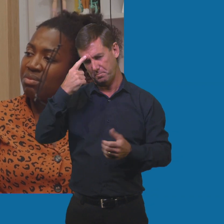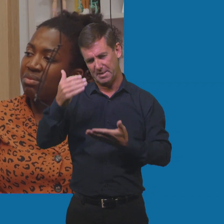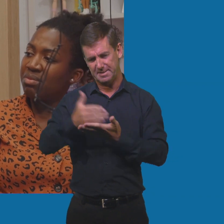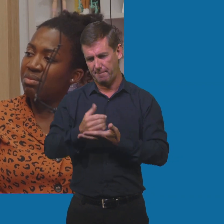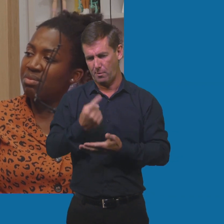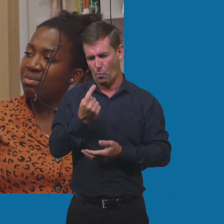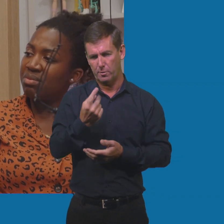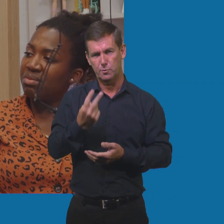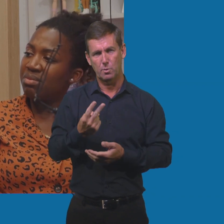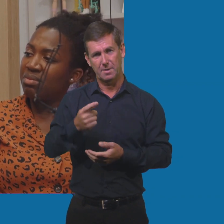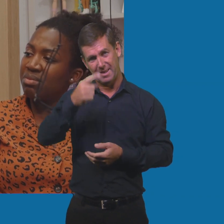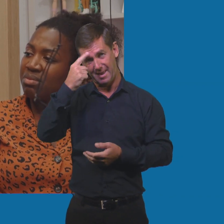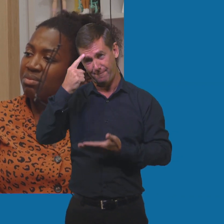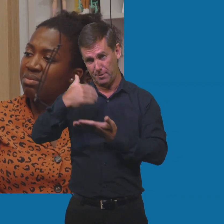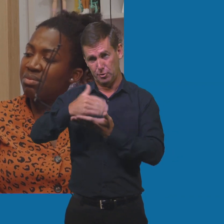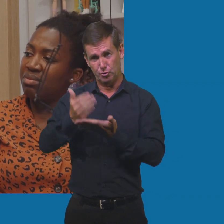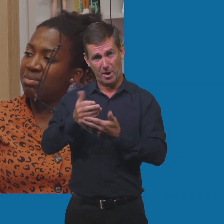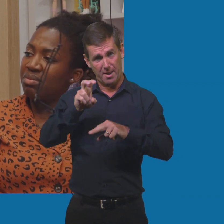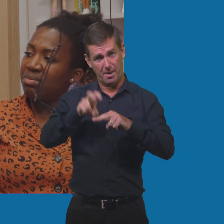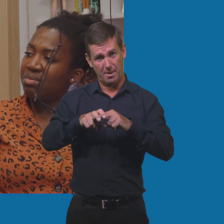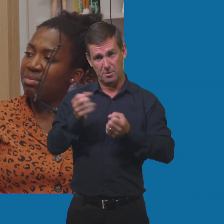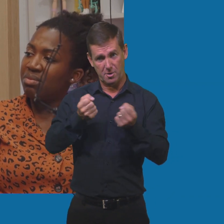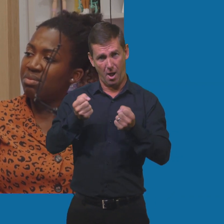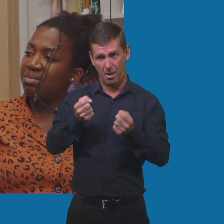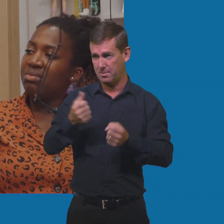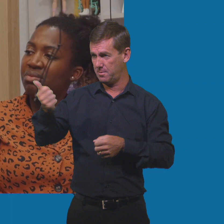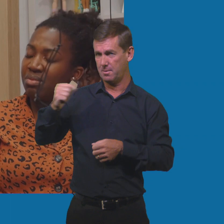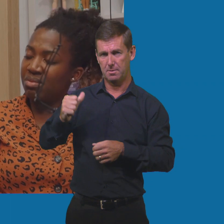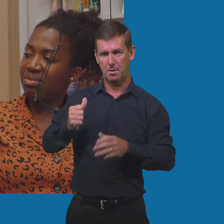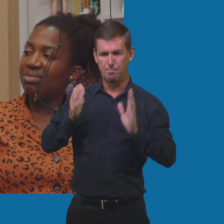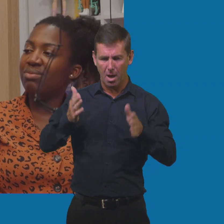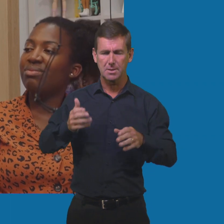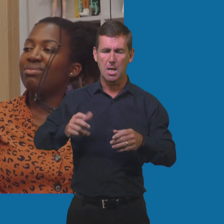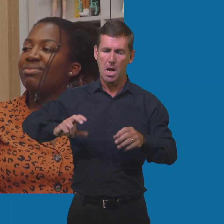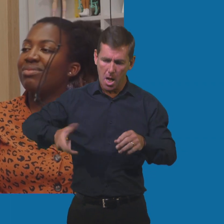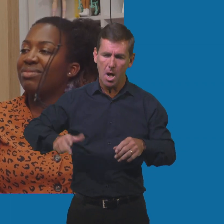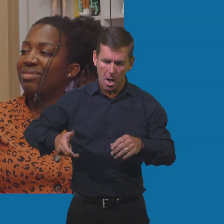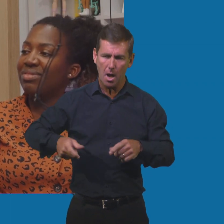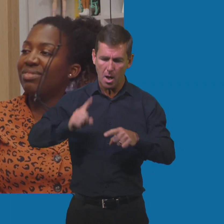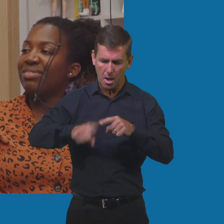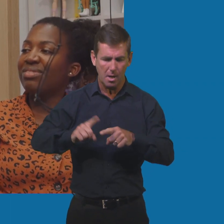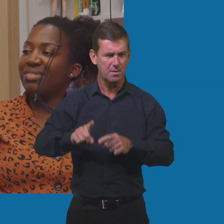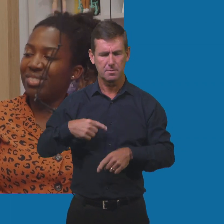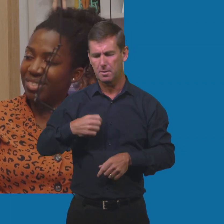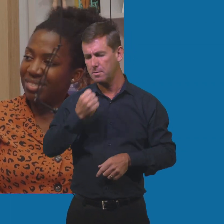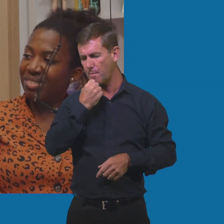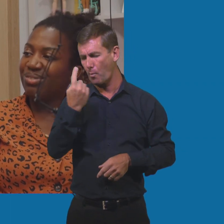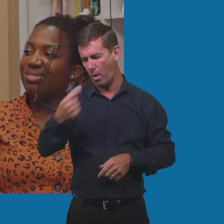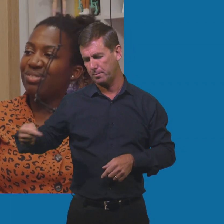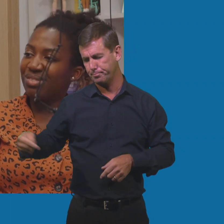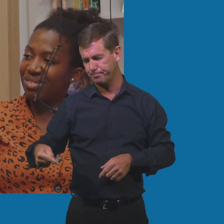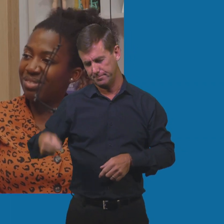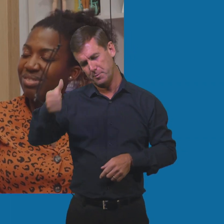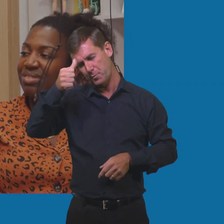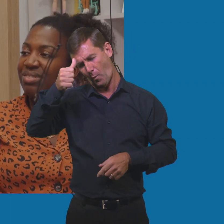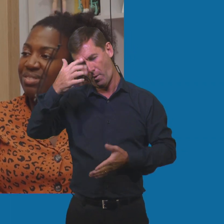settings. So if you share your car with someone else, it's brilliant. You've not got to spend ages getting comfortable each journey. You can just press number 1 or number 2, and then the car will